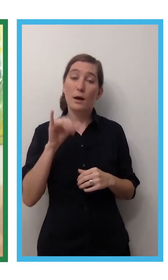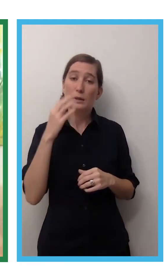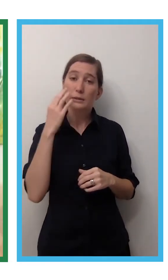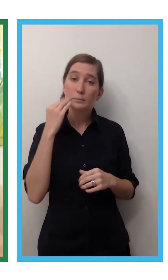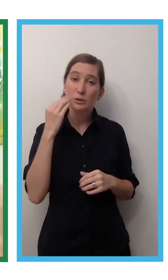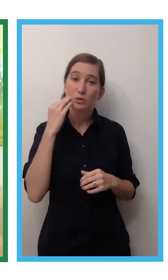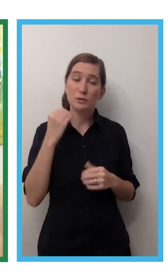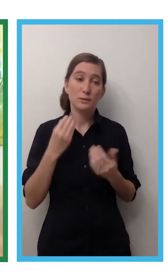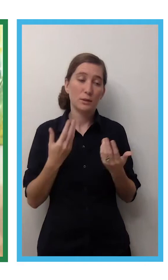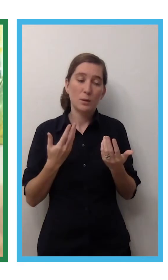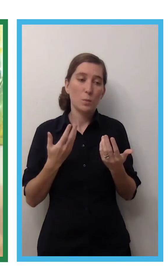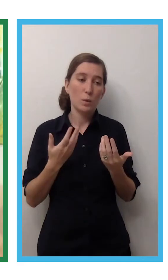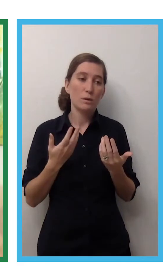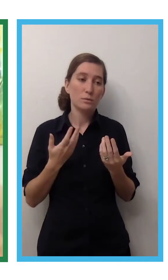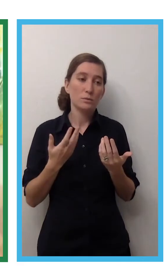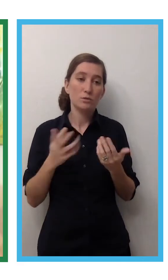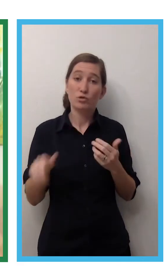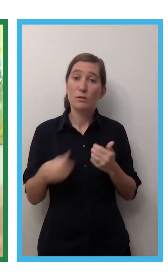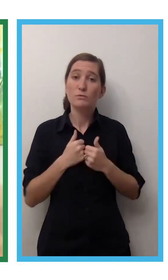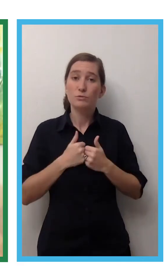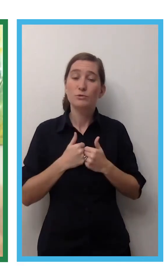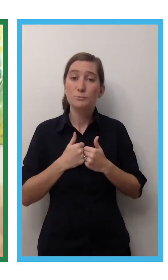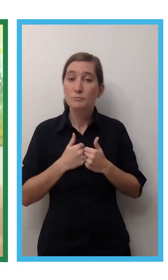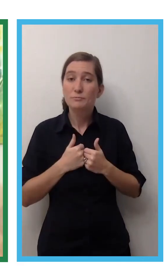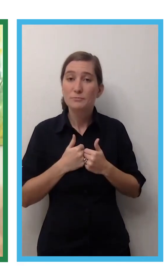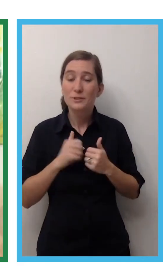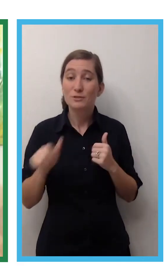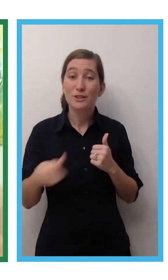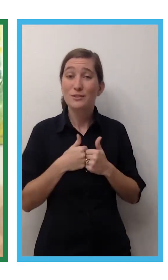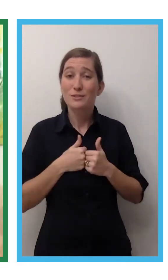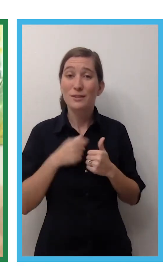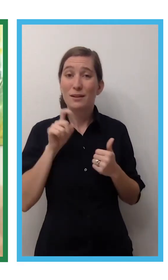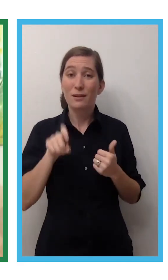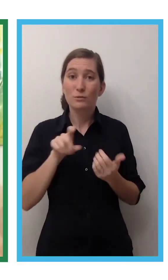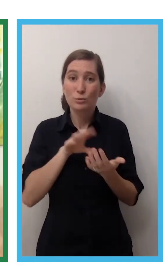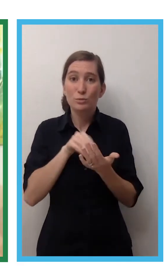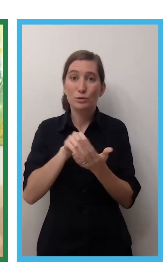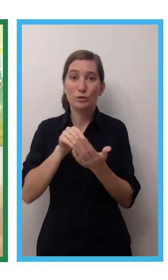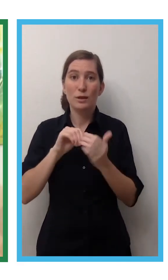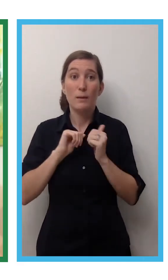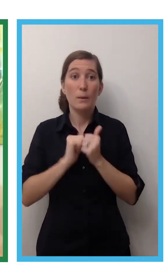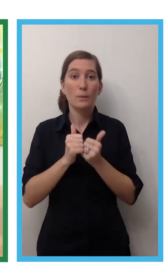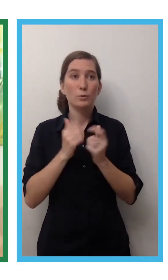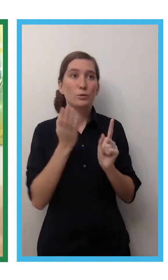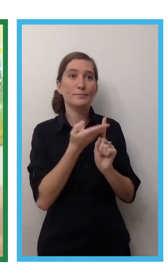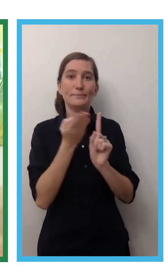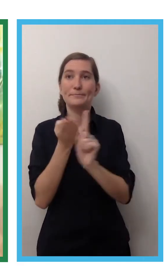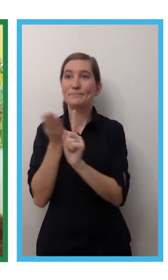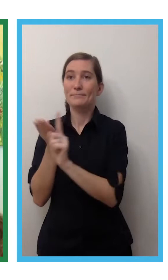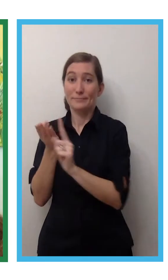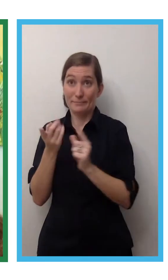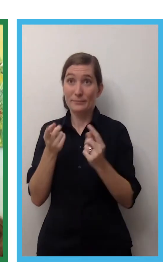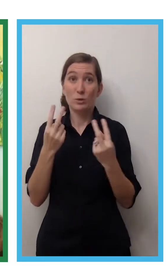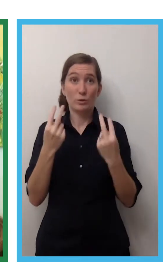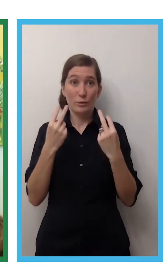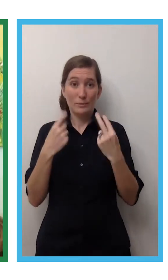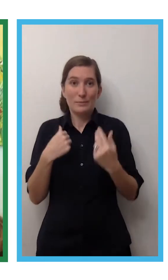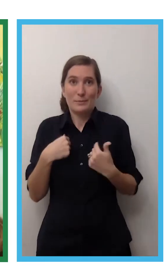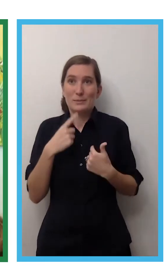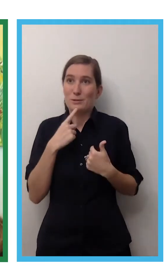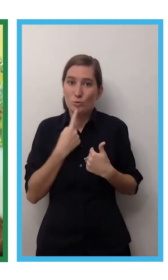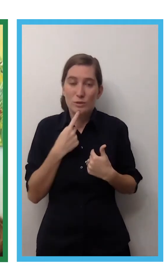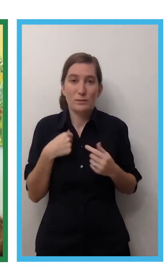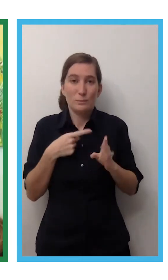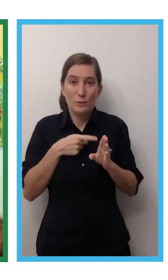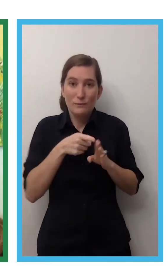overcome, so that people, you know, would take me seriously and that I could get the job done for the company I